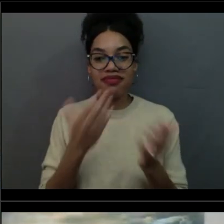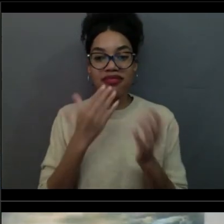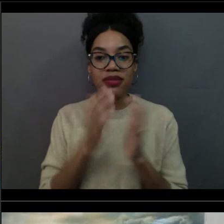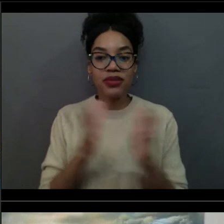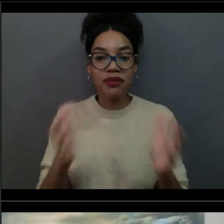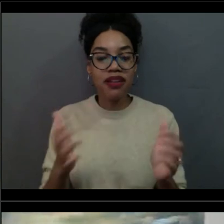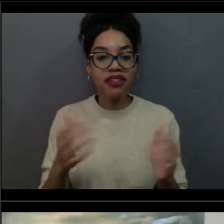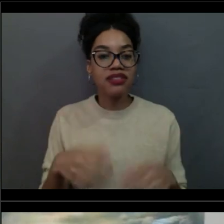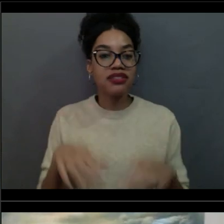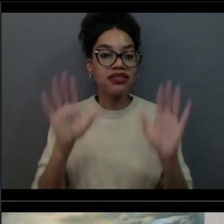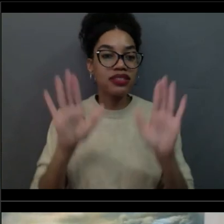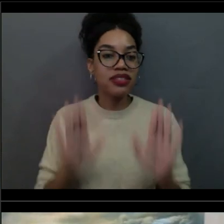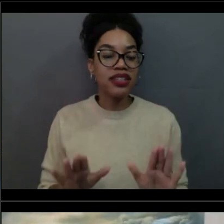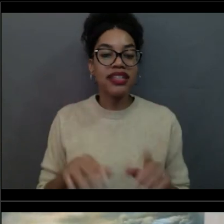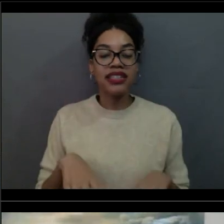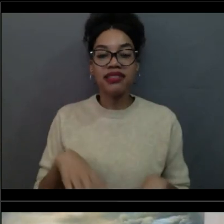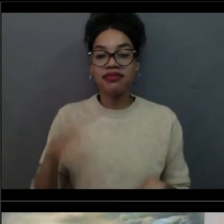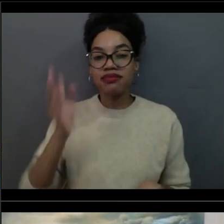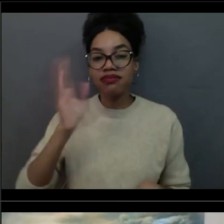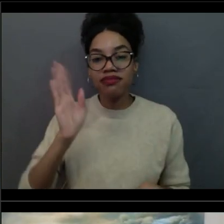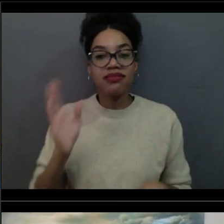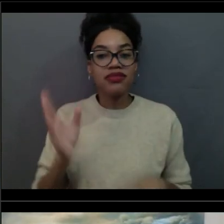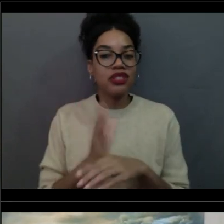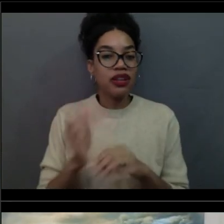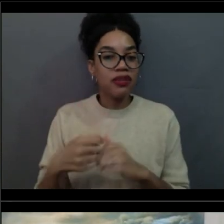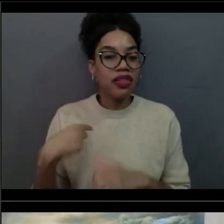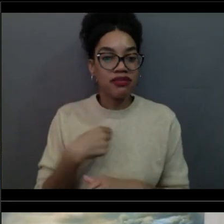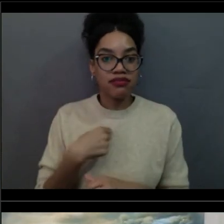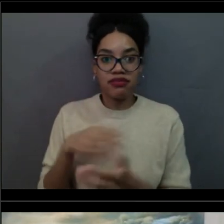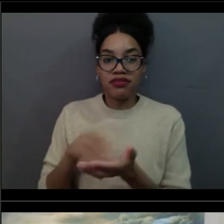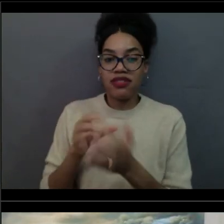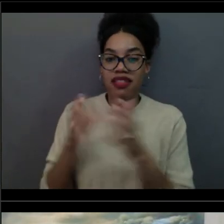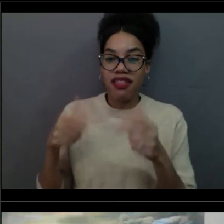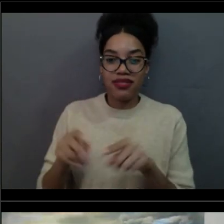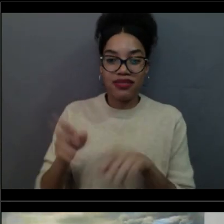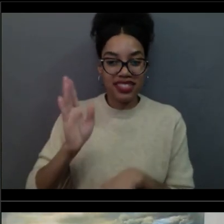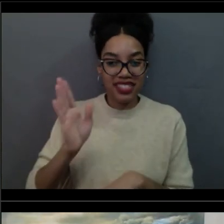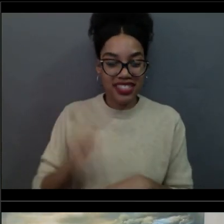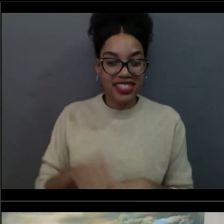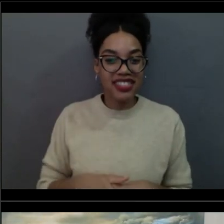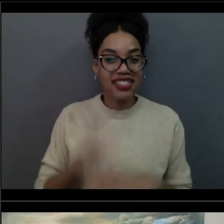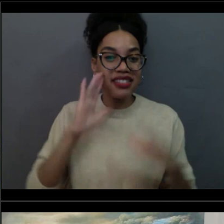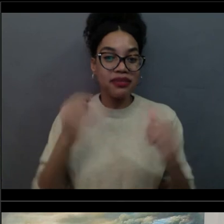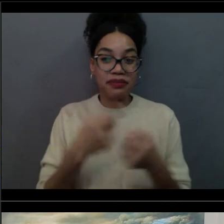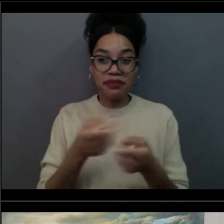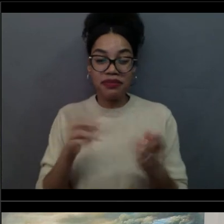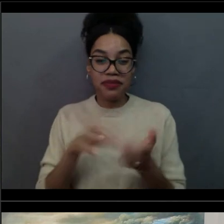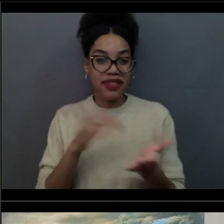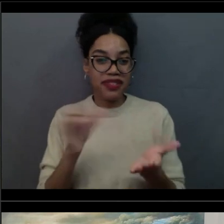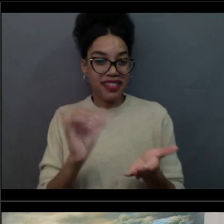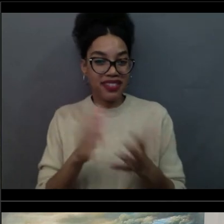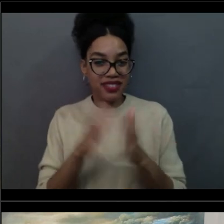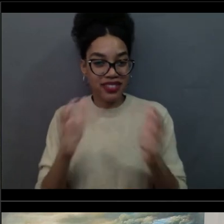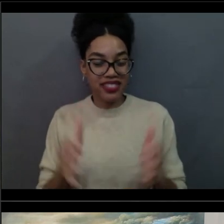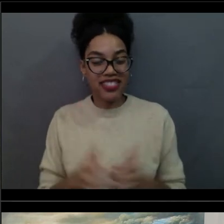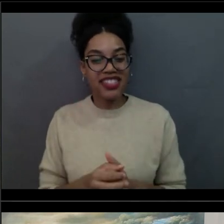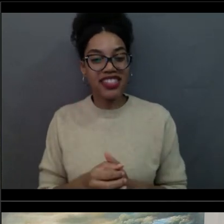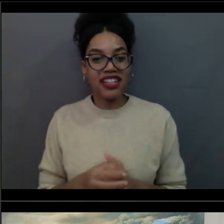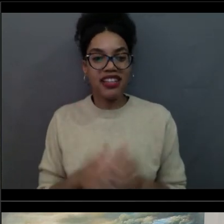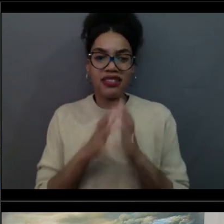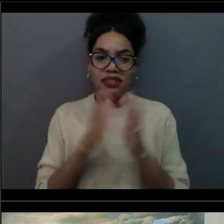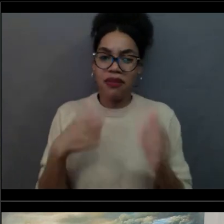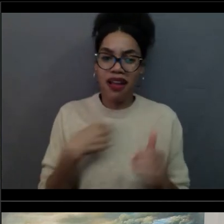for agreeing to share this with us. I know that I learned a lot during this presentation, and I hope that all of our viewers did as well. There's just a lot I don't know